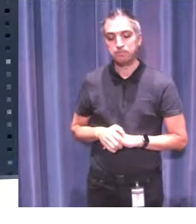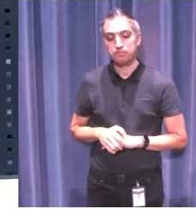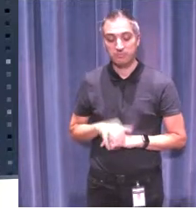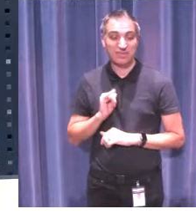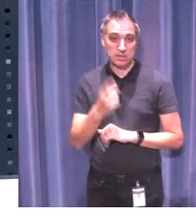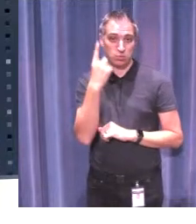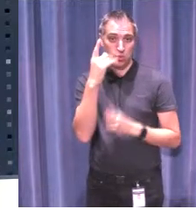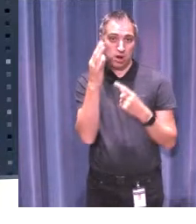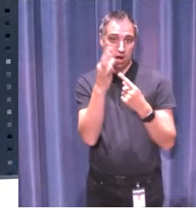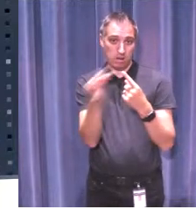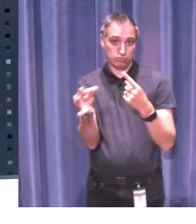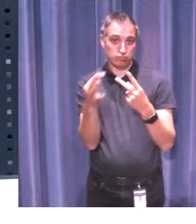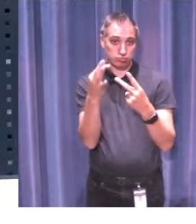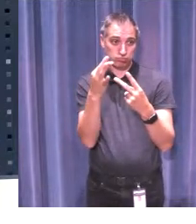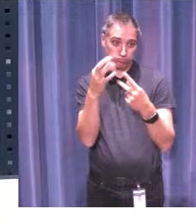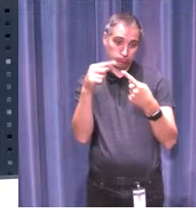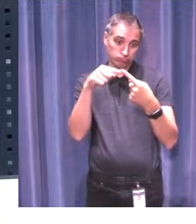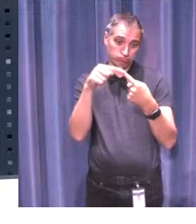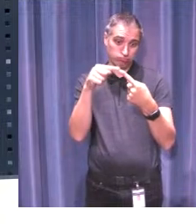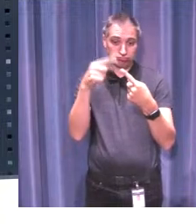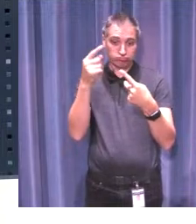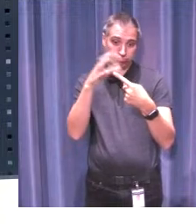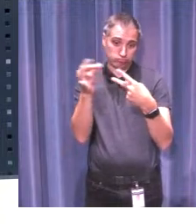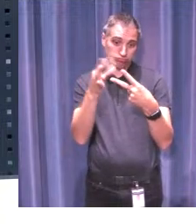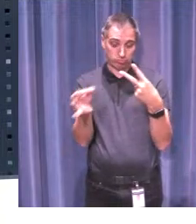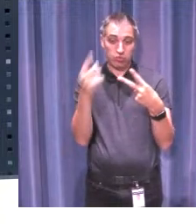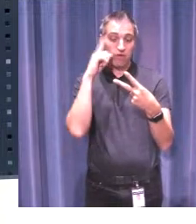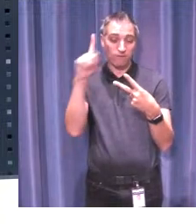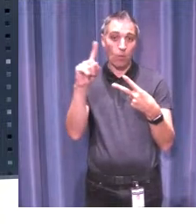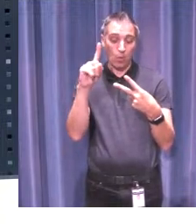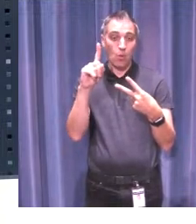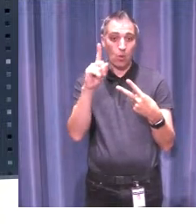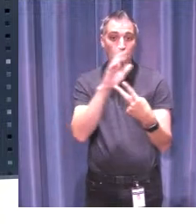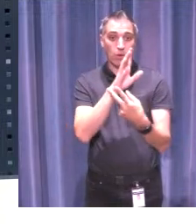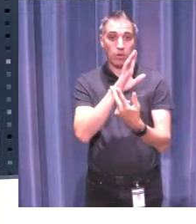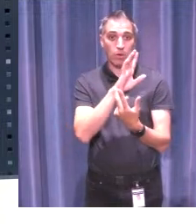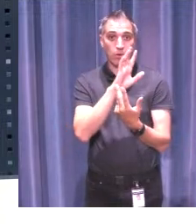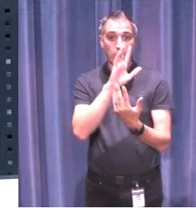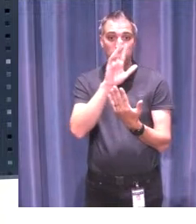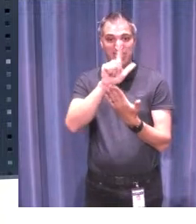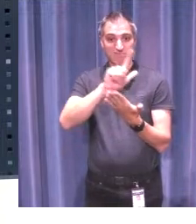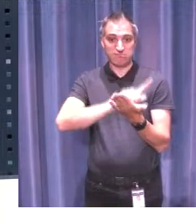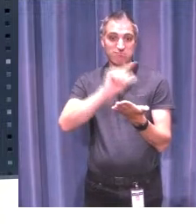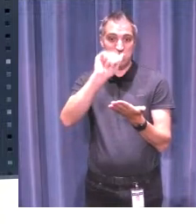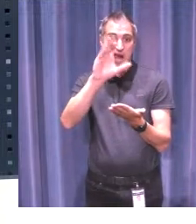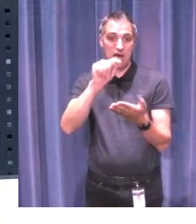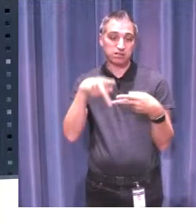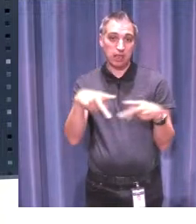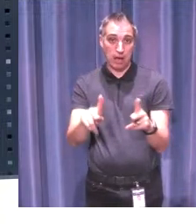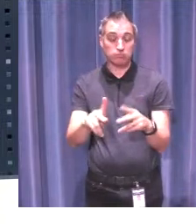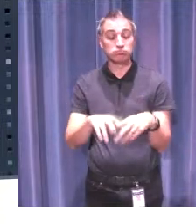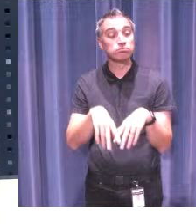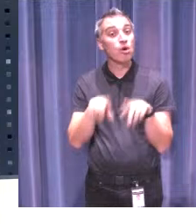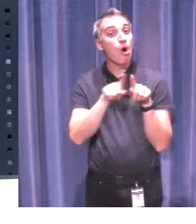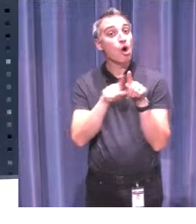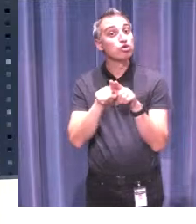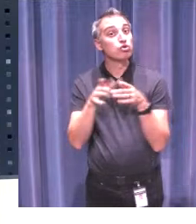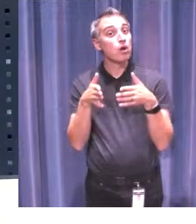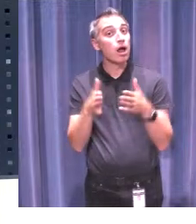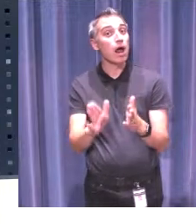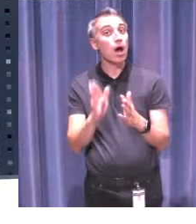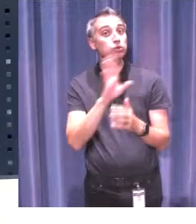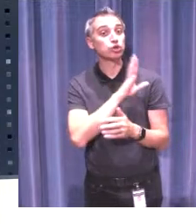that act allows for a board to do. The act also allows for the board